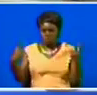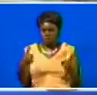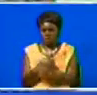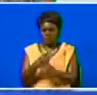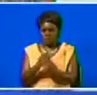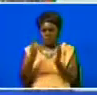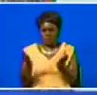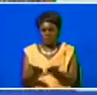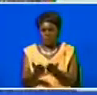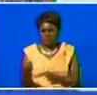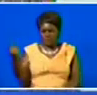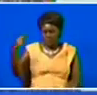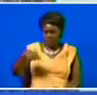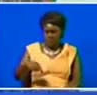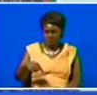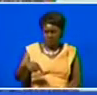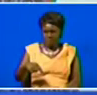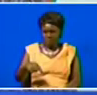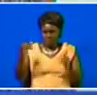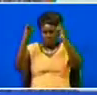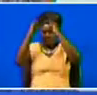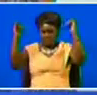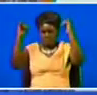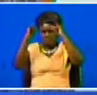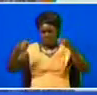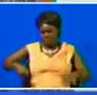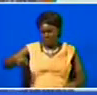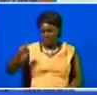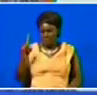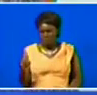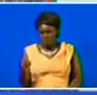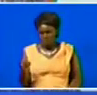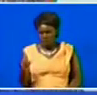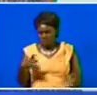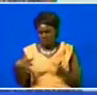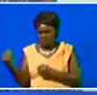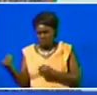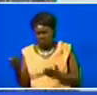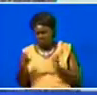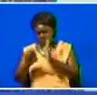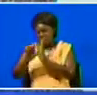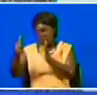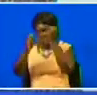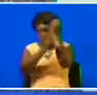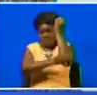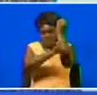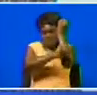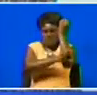sizes. Tukikuja hapa Kakuma, akinunua bags moja, akienda nayo hata kama ni Sweden,